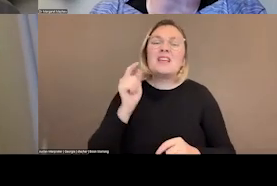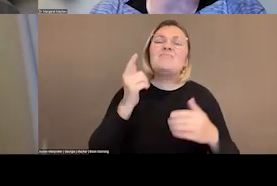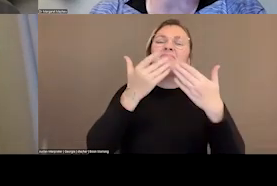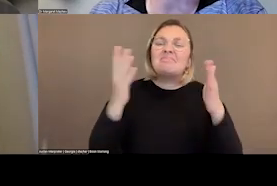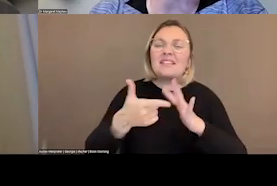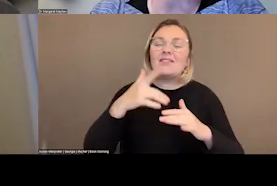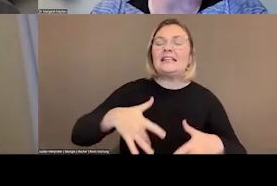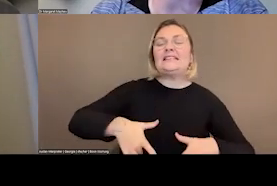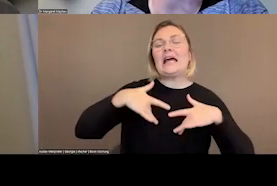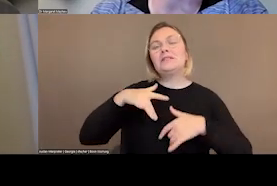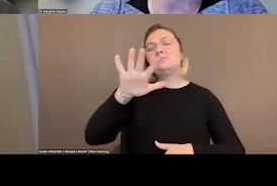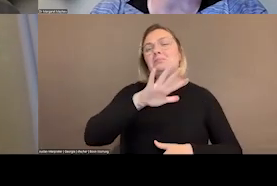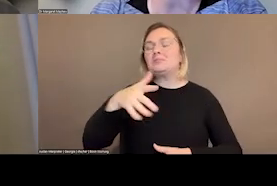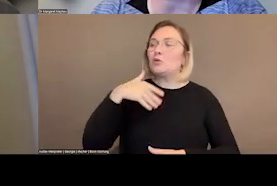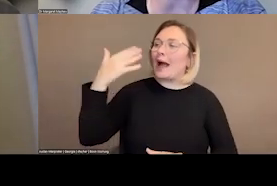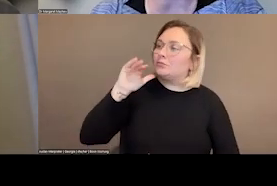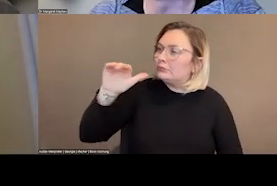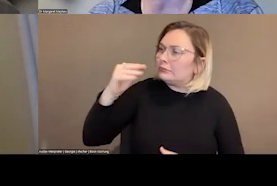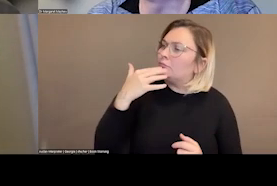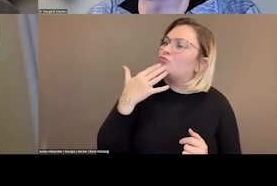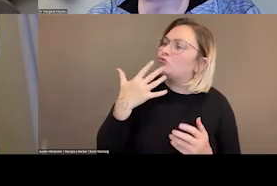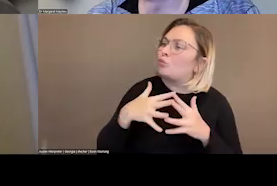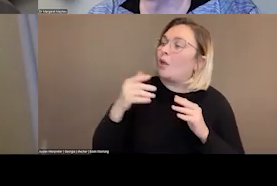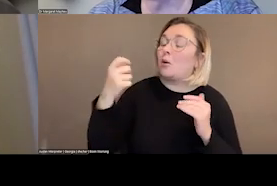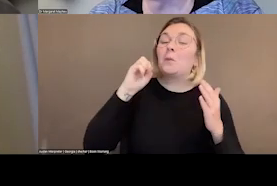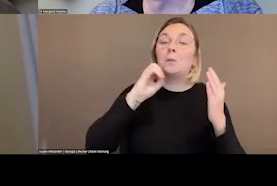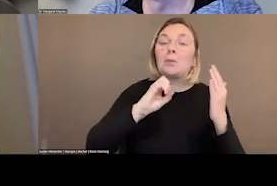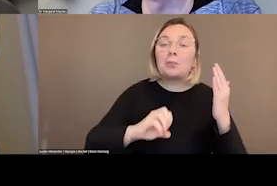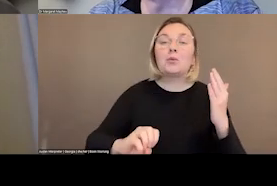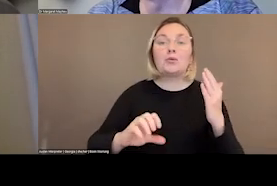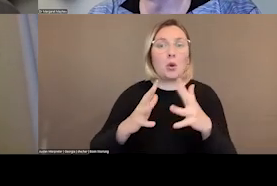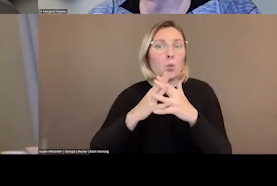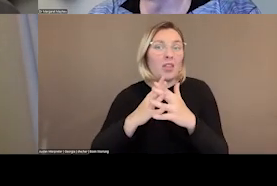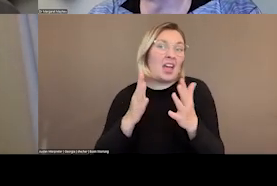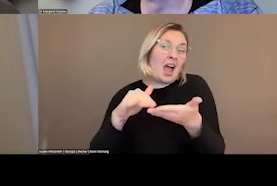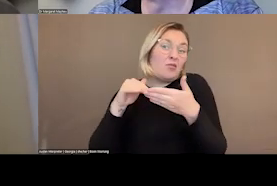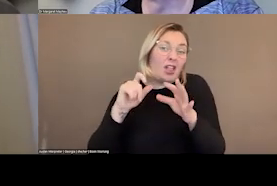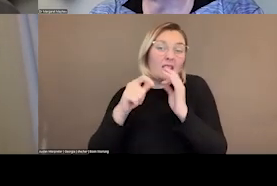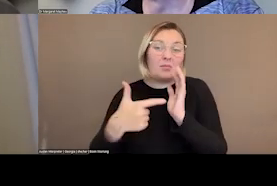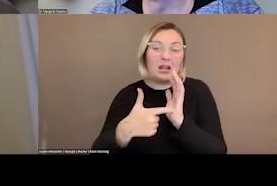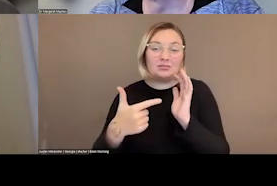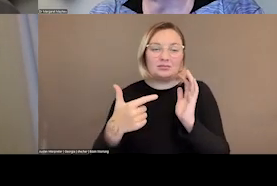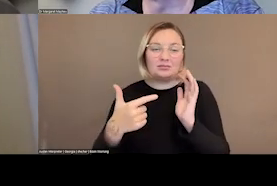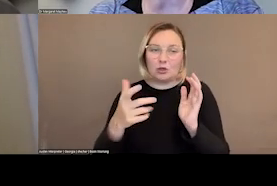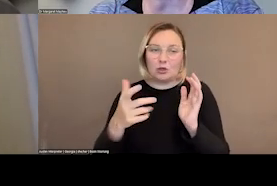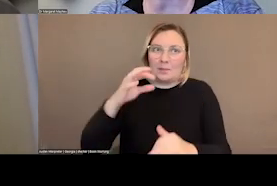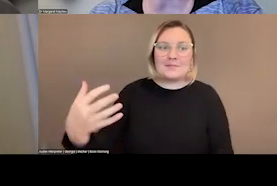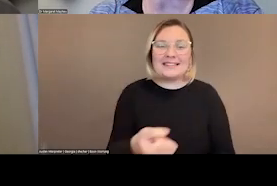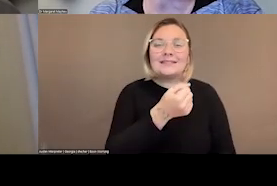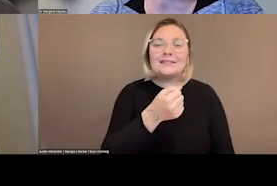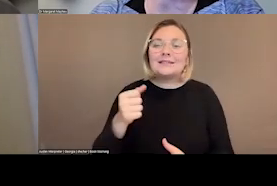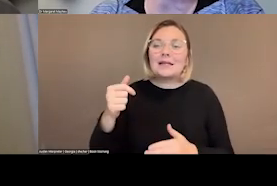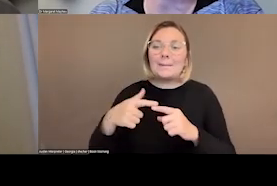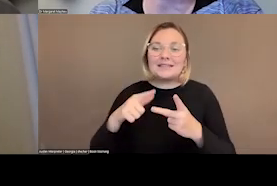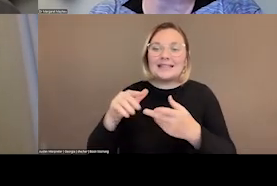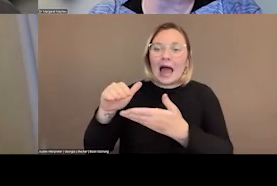sense of it, if you've engaged with people, that's helpful information to include, and Mhm. it is helpful for the peers to